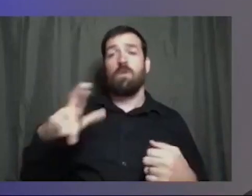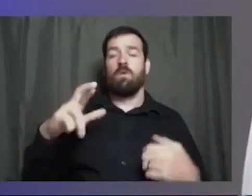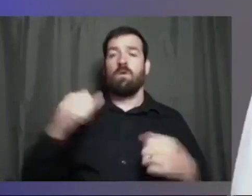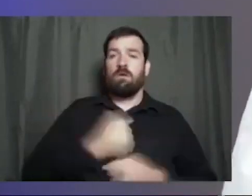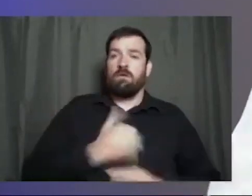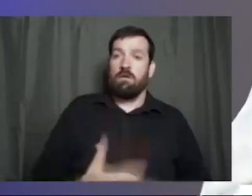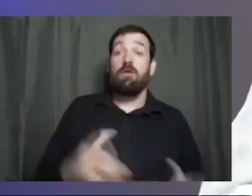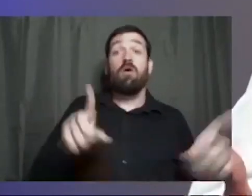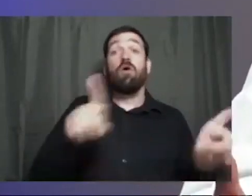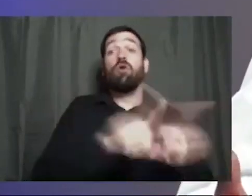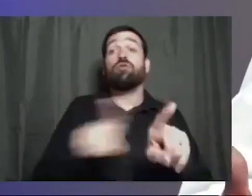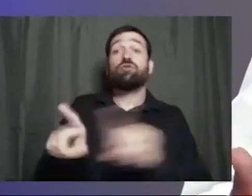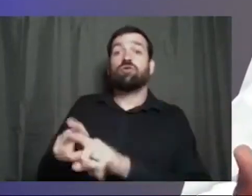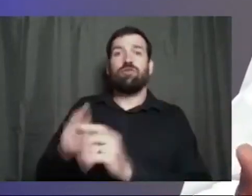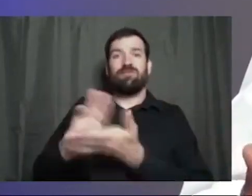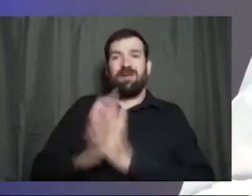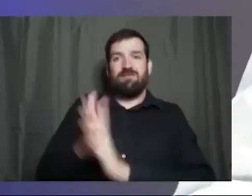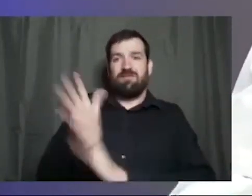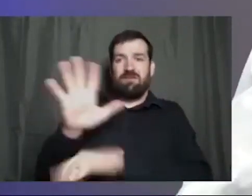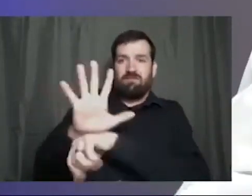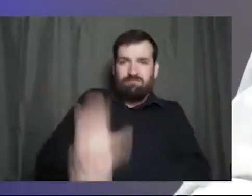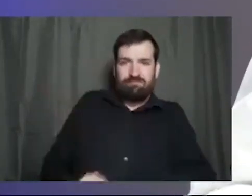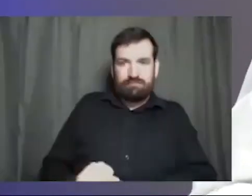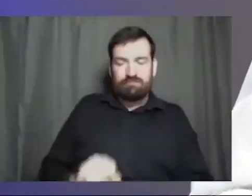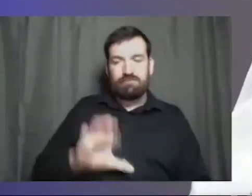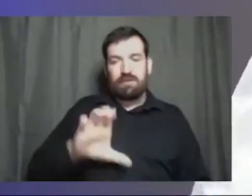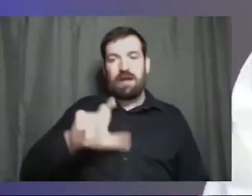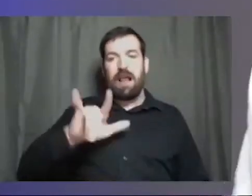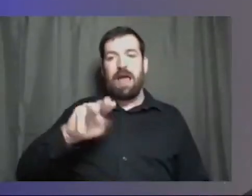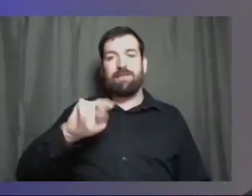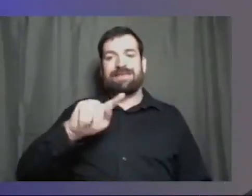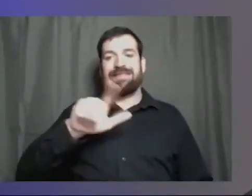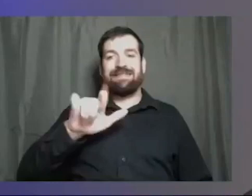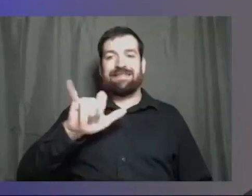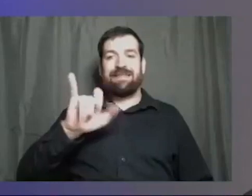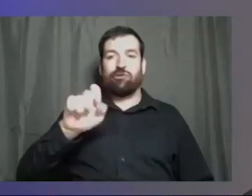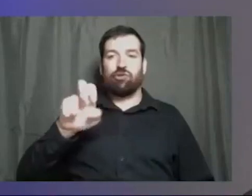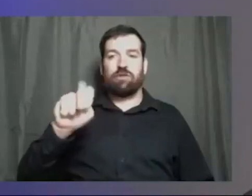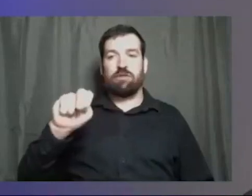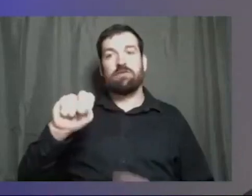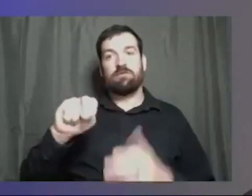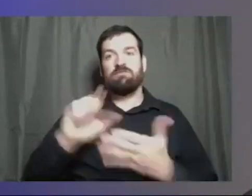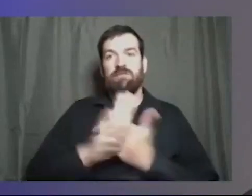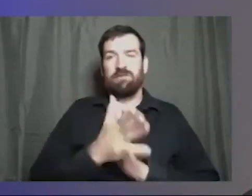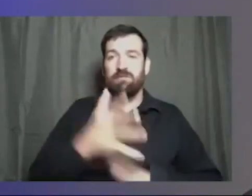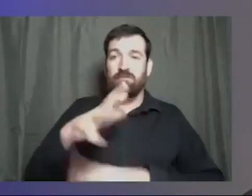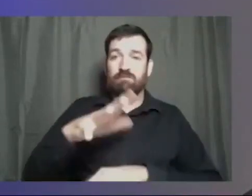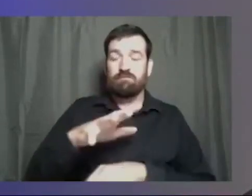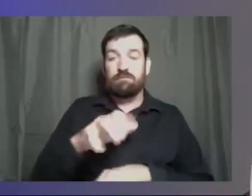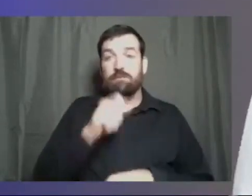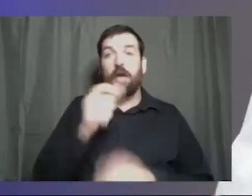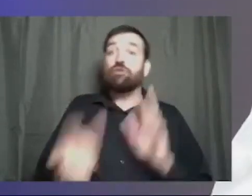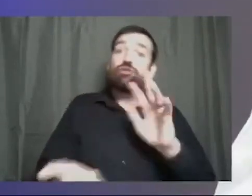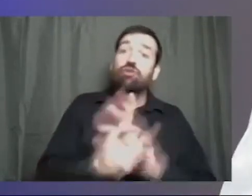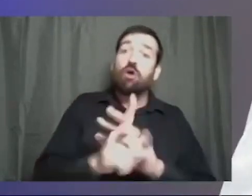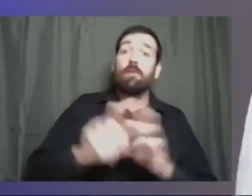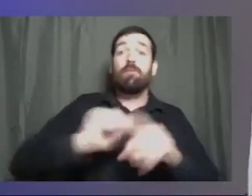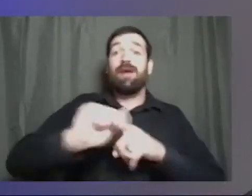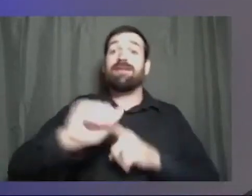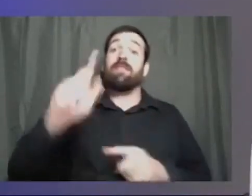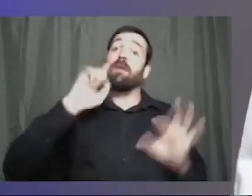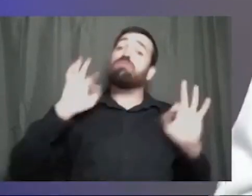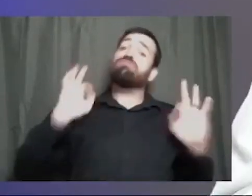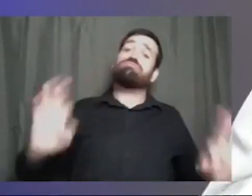so preparing to return for those for the fall sports, including football. So not just showing up at practice thinking that's going to be your conditioning,